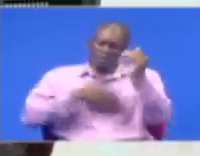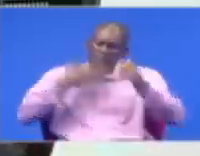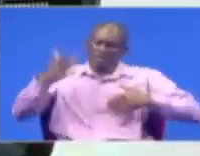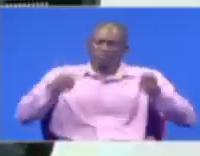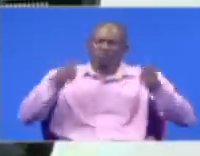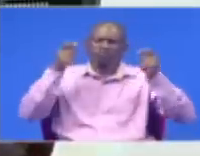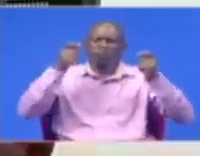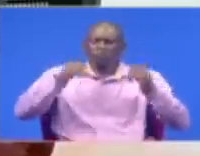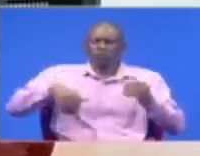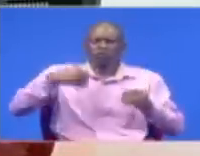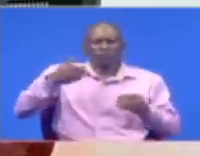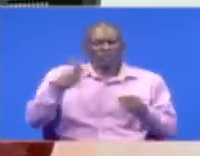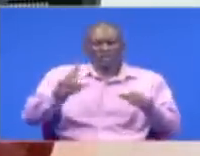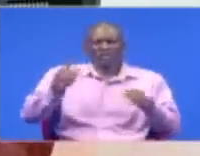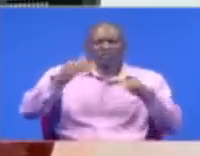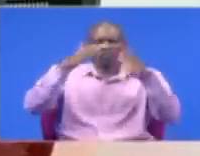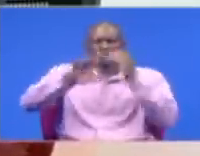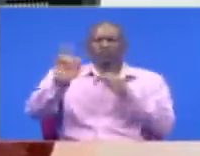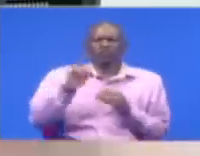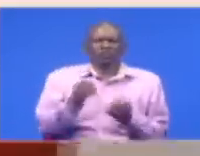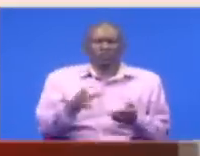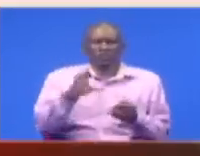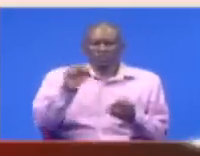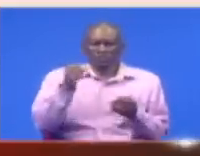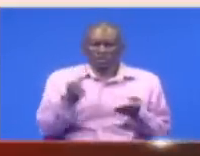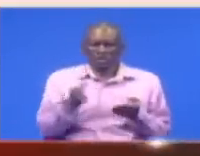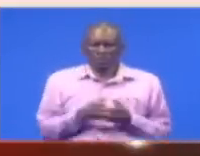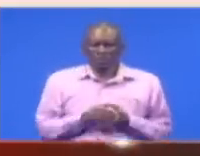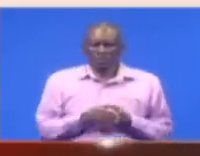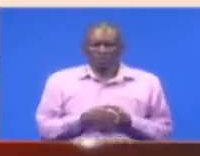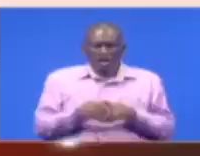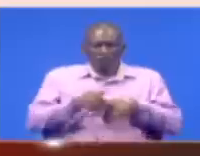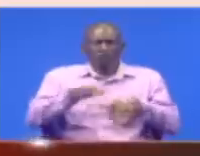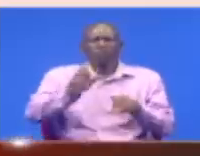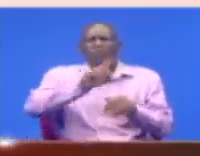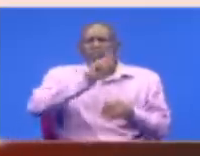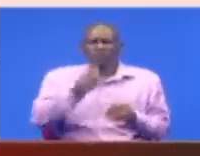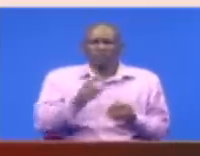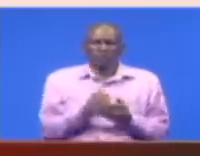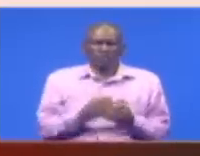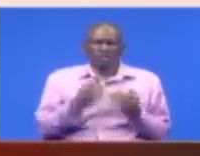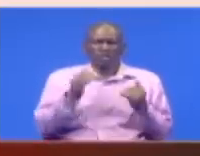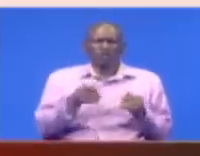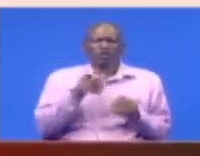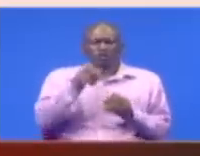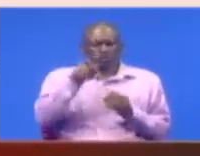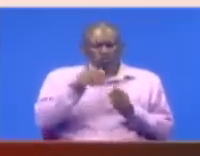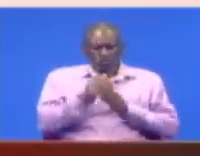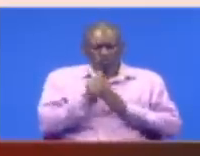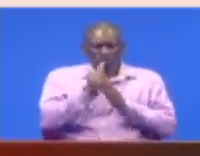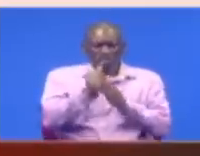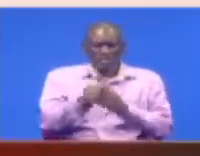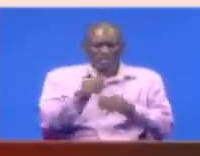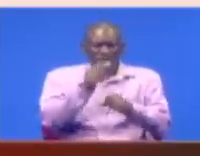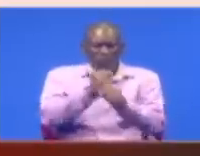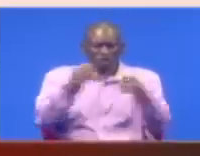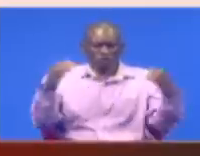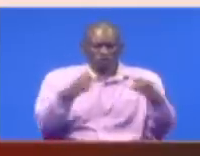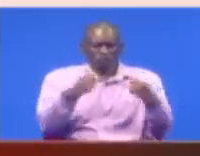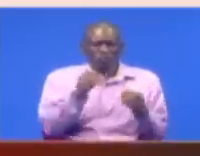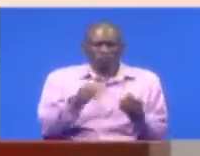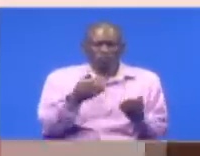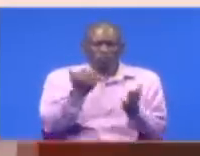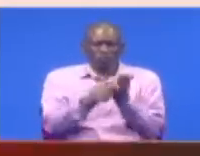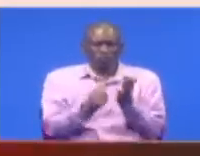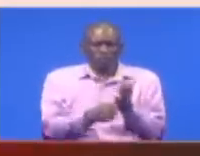day. So, just a follow-up question, Senior Counsel. You're going to be leading a workforce of probably